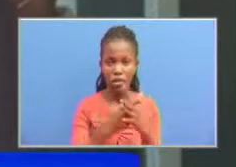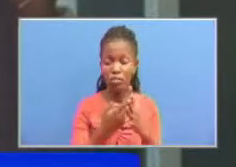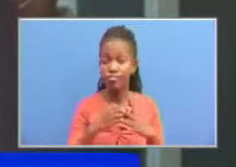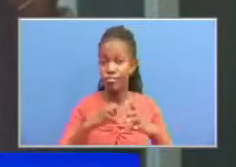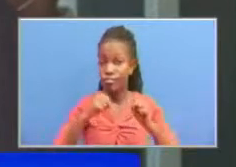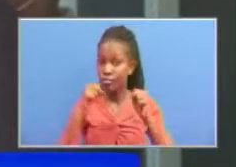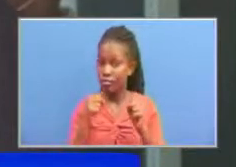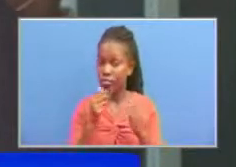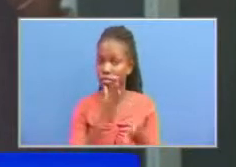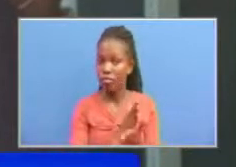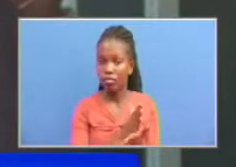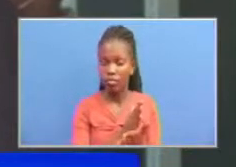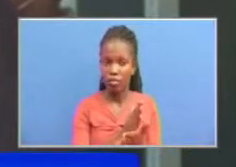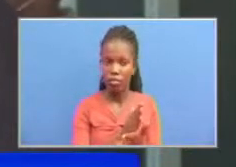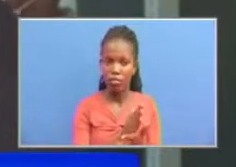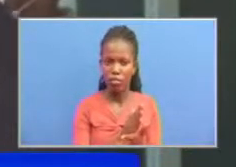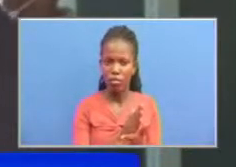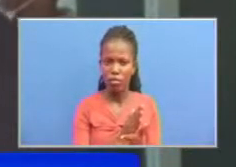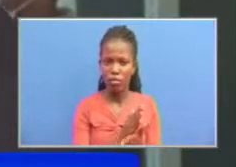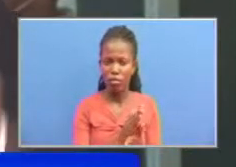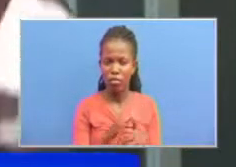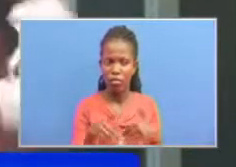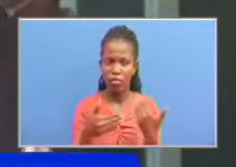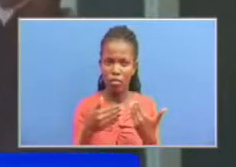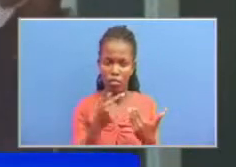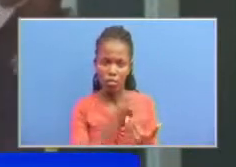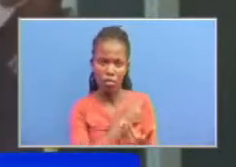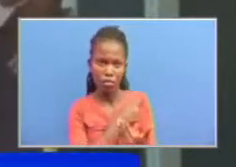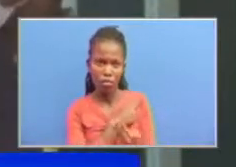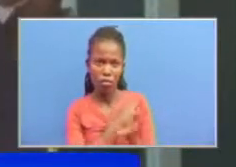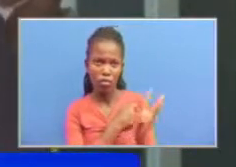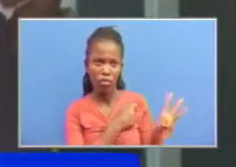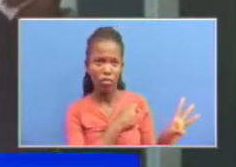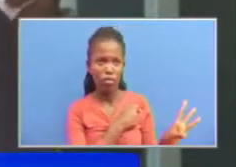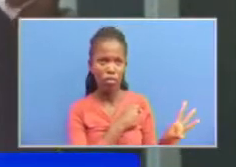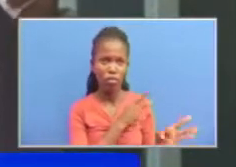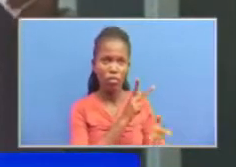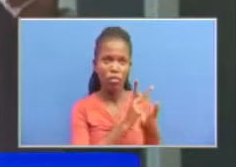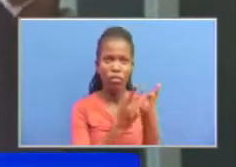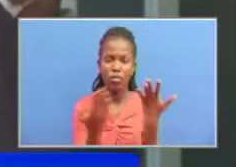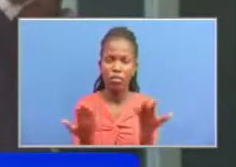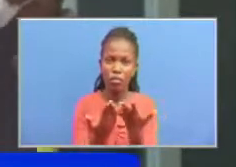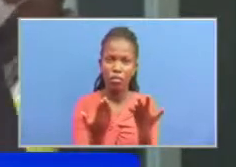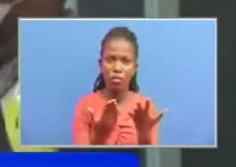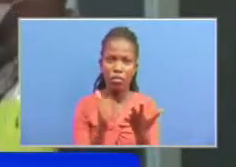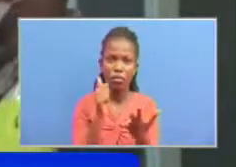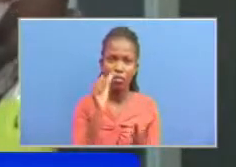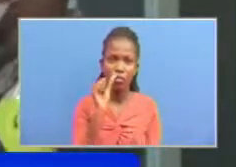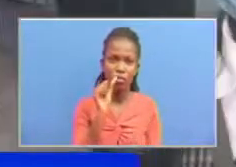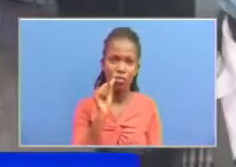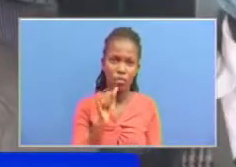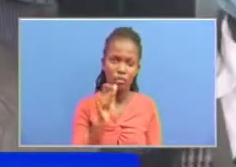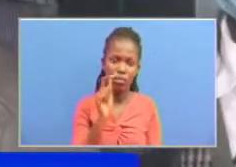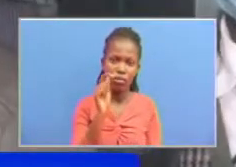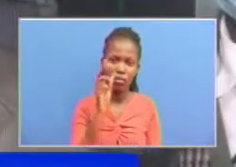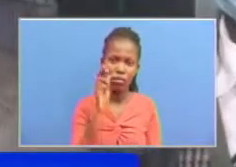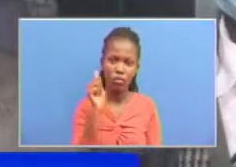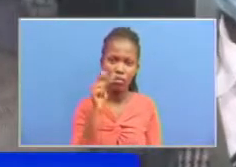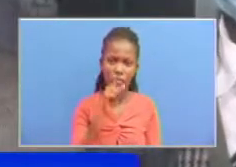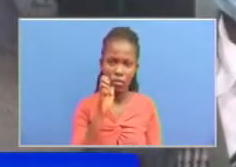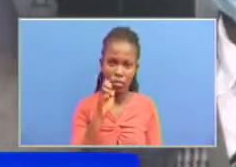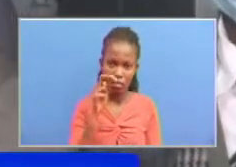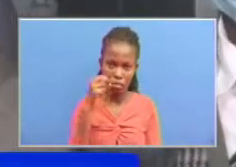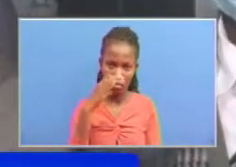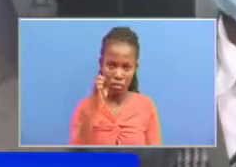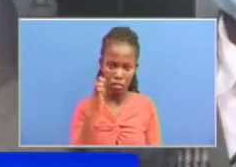And in fact, one place where we are going to deploy this vaccine is the Western Belt, where we are dealing with the AstraZeneca variant. Thank you. But as